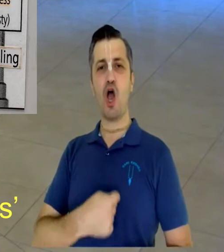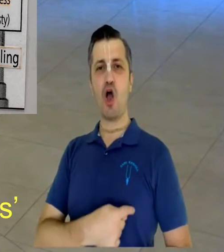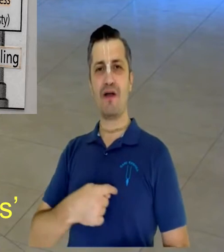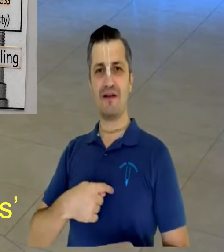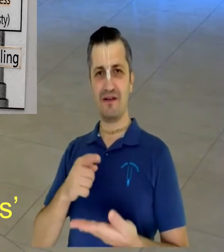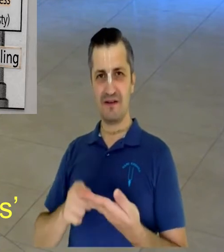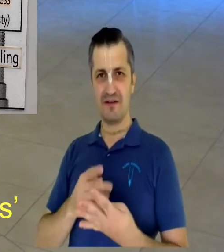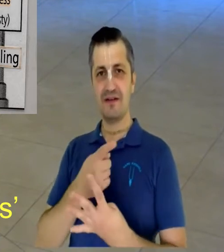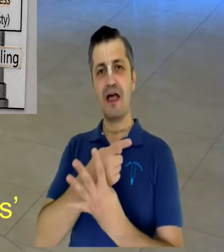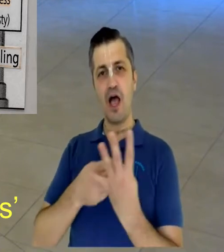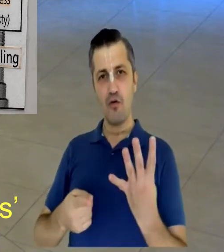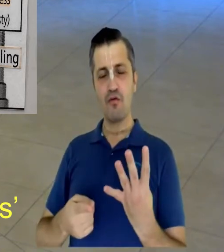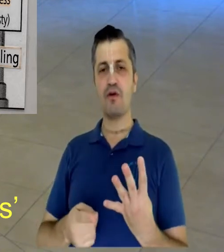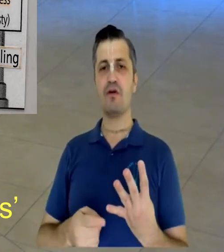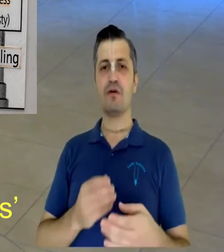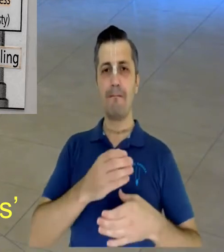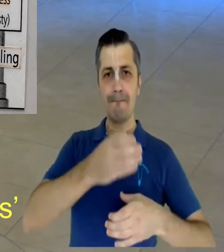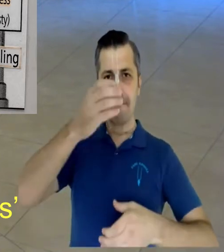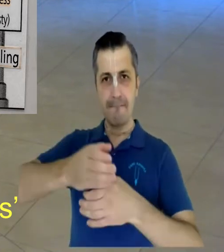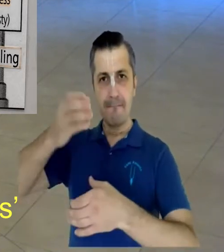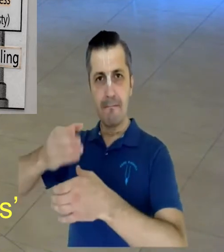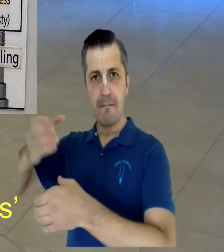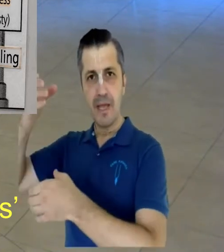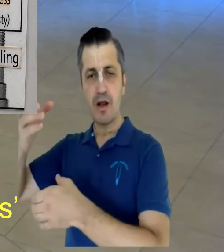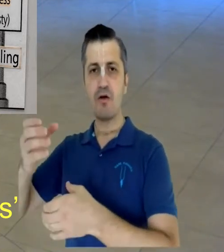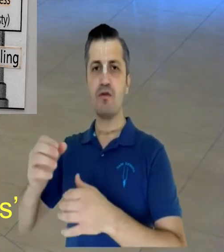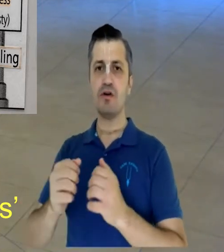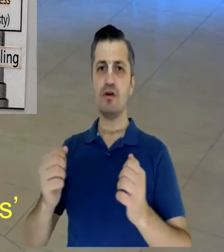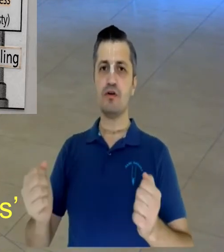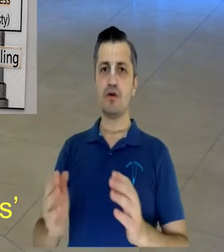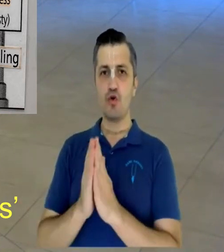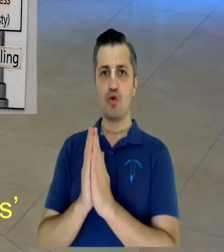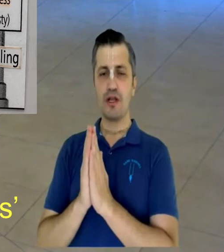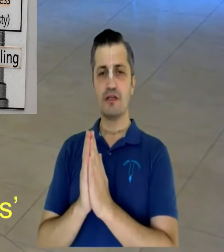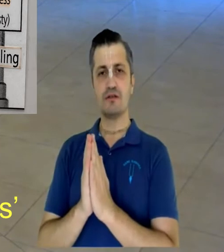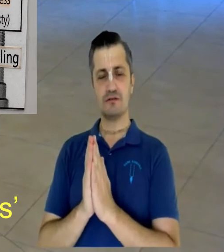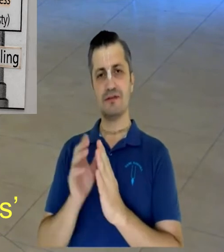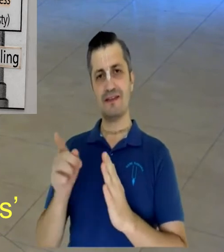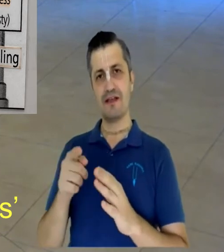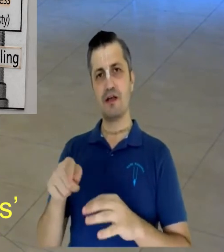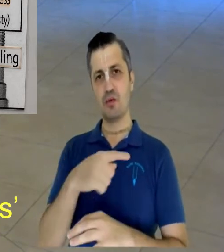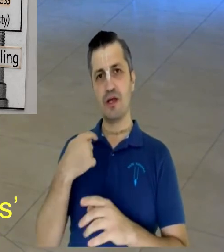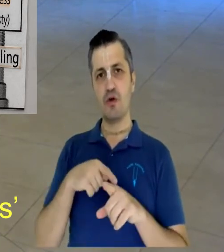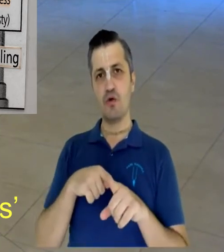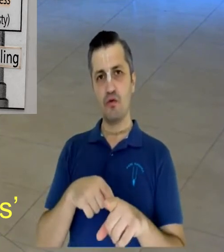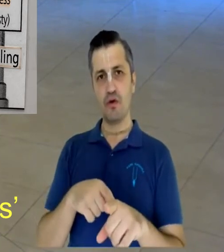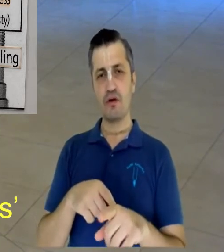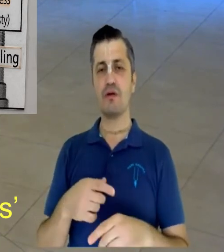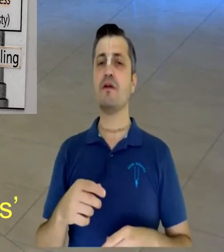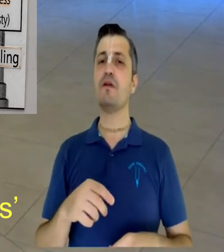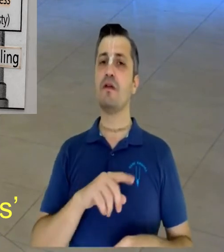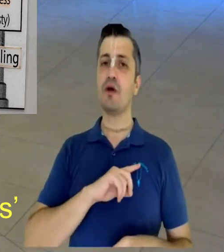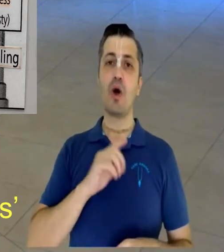pillars of religion, they correspond with the 4 regulative principles which we follow. So in terms of no meat eating,